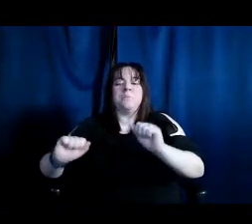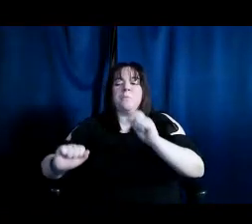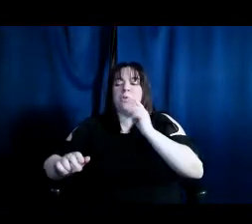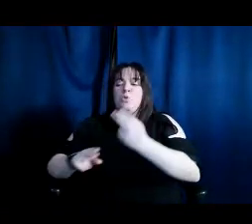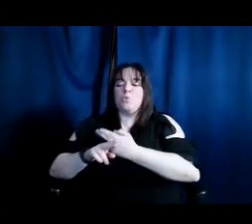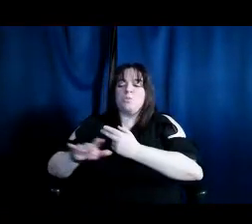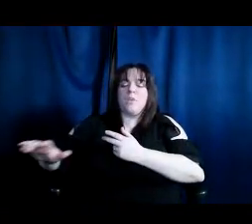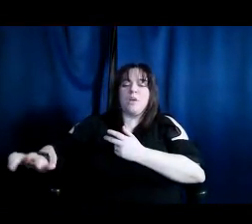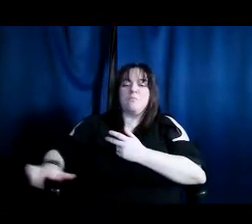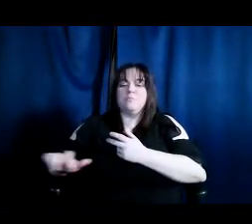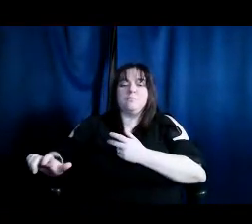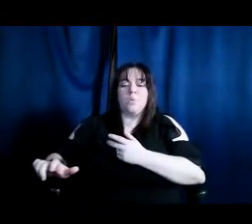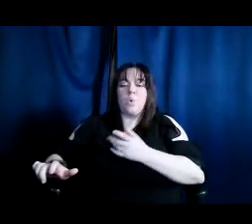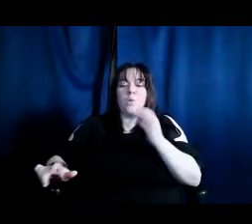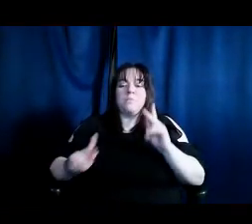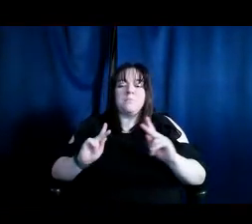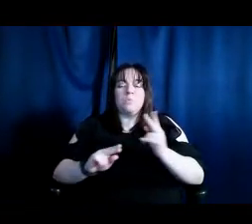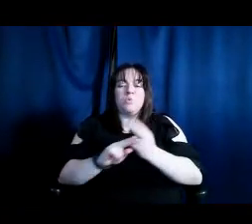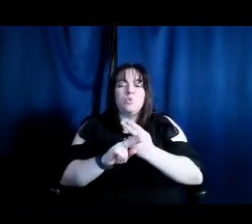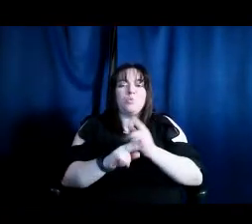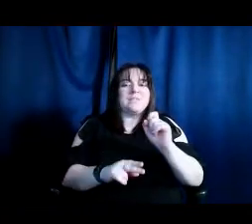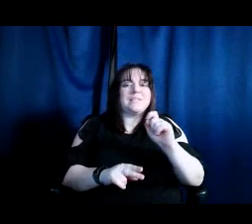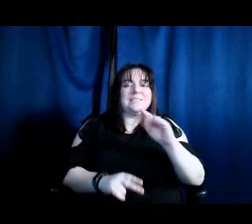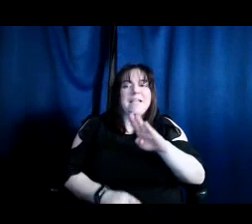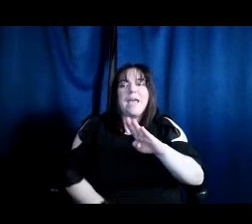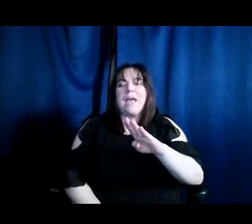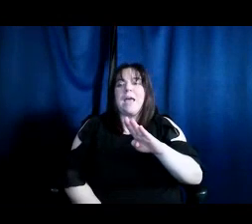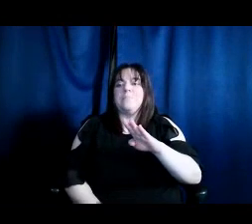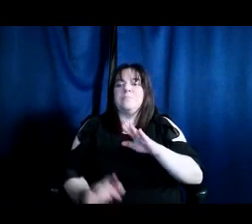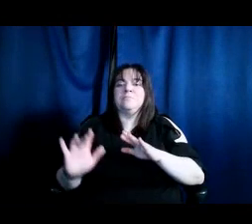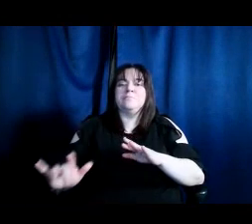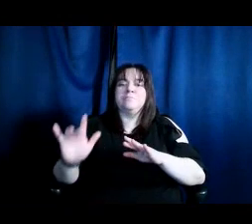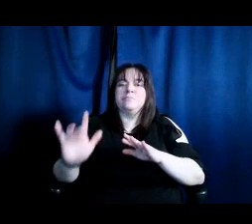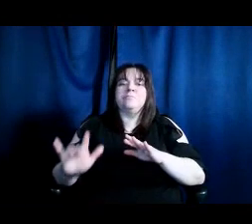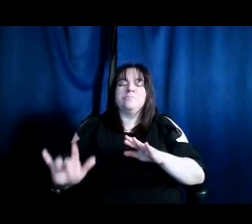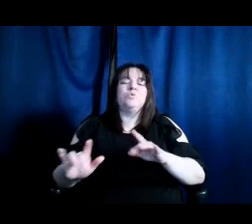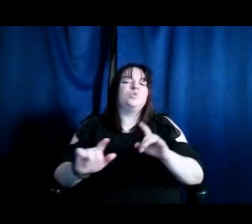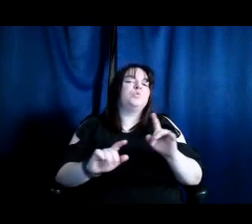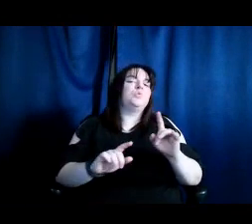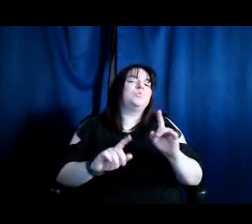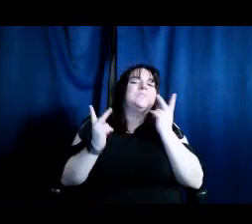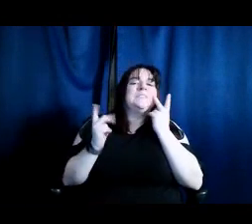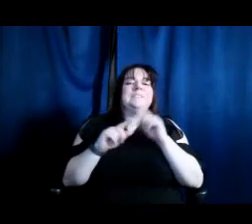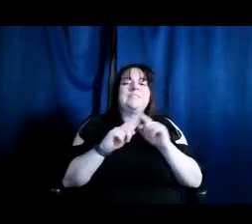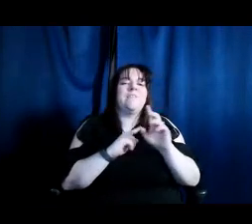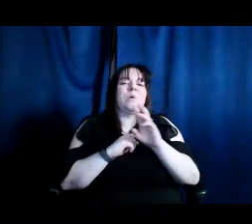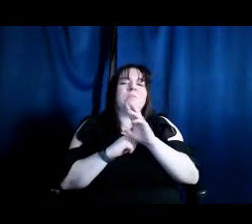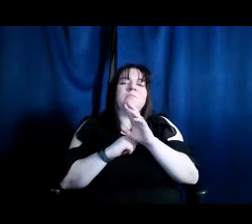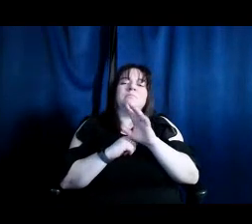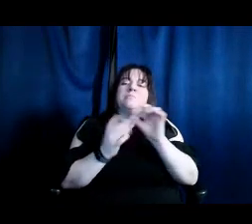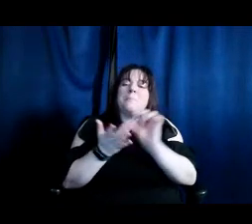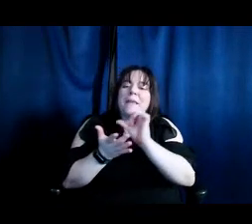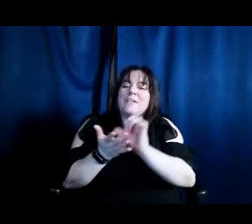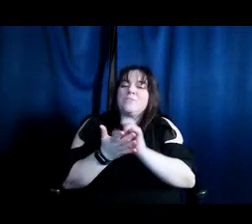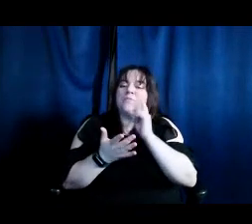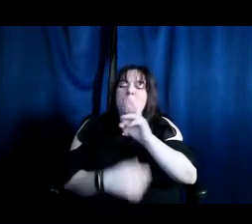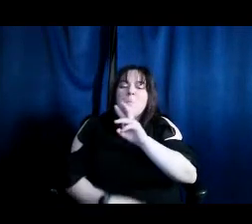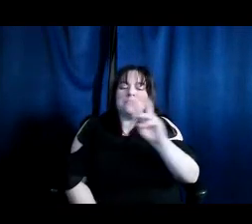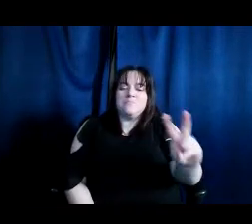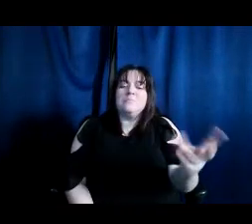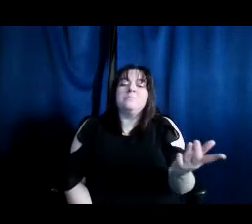to navigate web pages and interactive elements. So let's discuss some best practices.